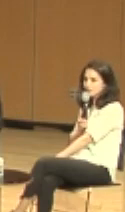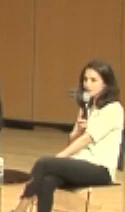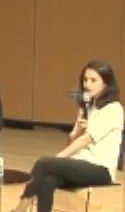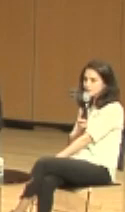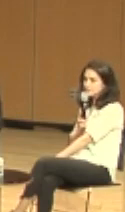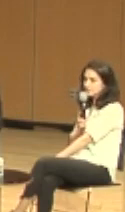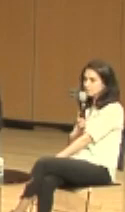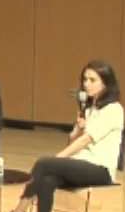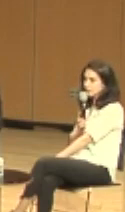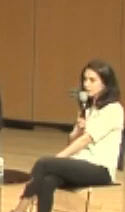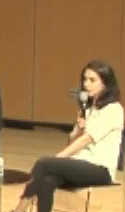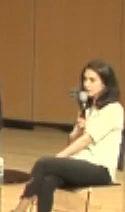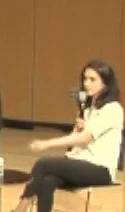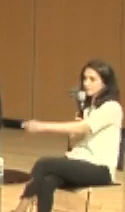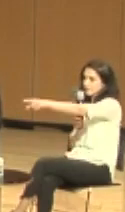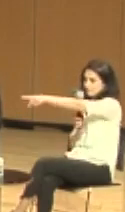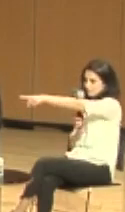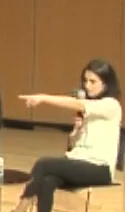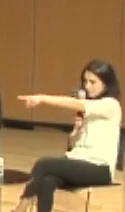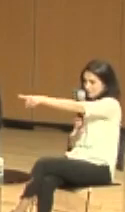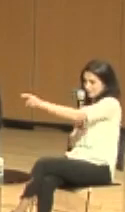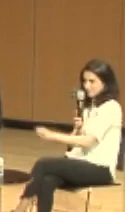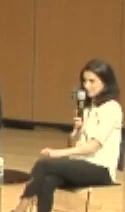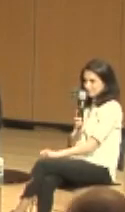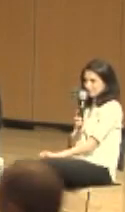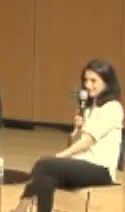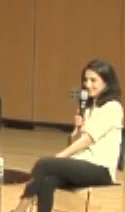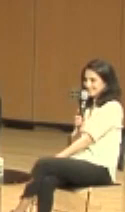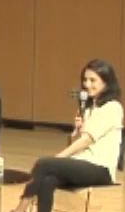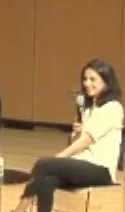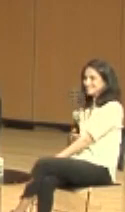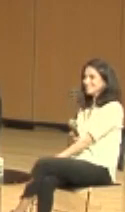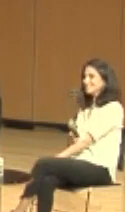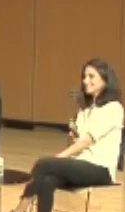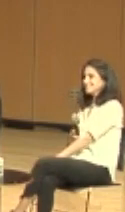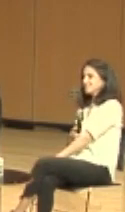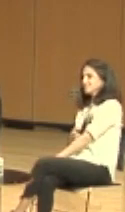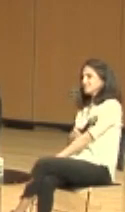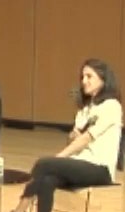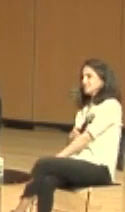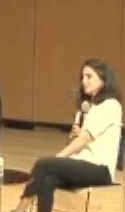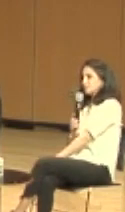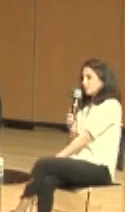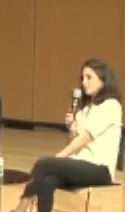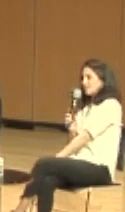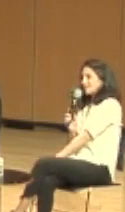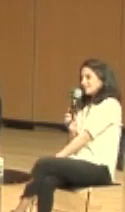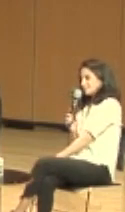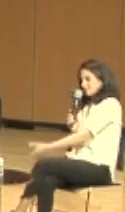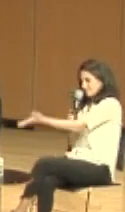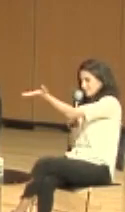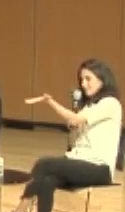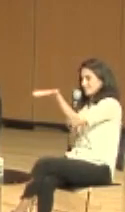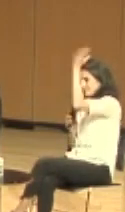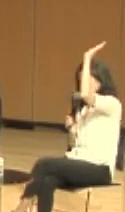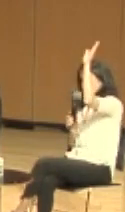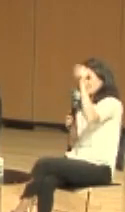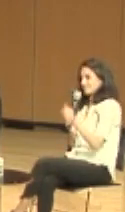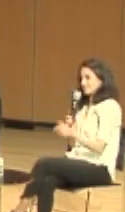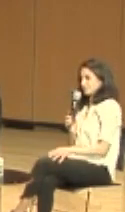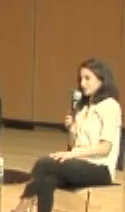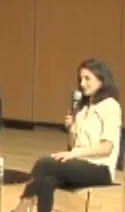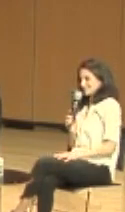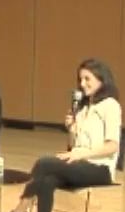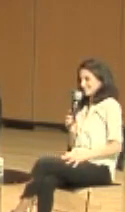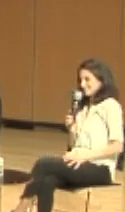ring mic who's going to be brave ask H you have a hand right over there yeah I mean you all have hands but you have a hand